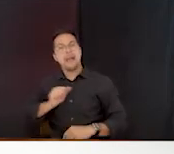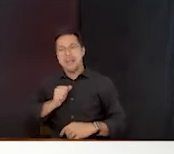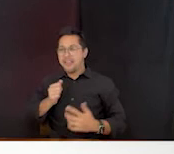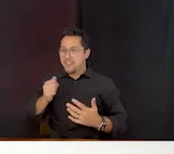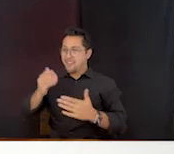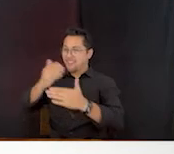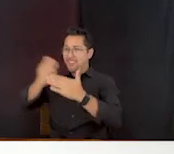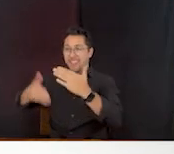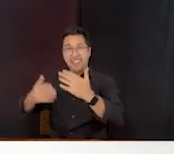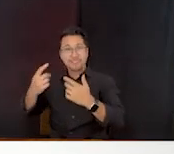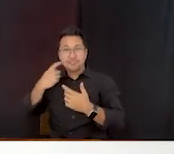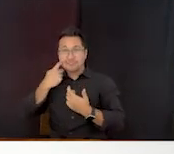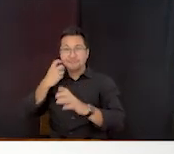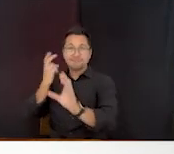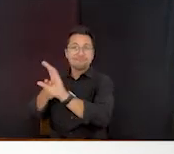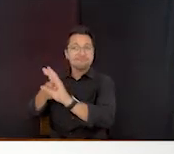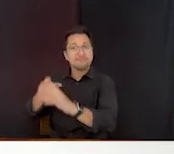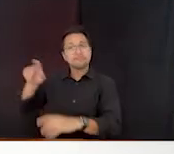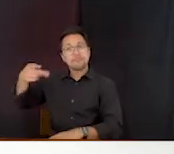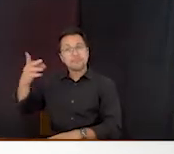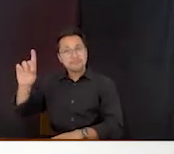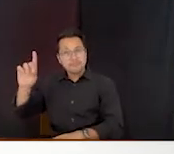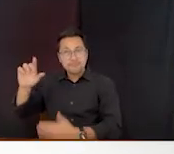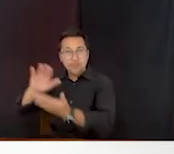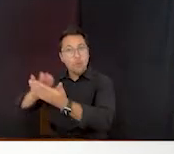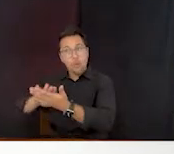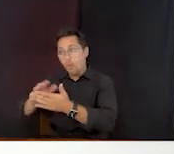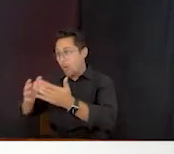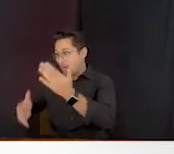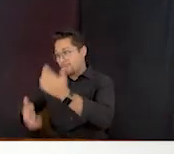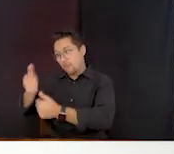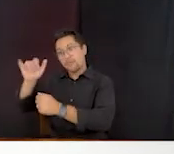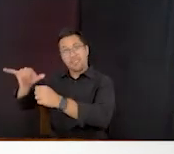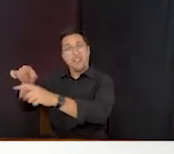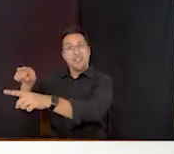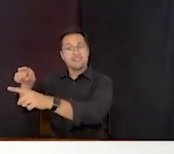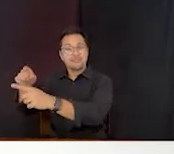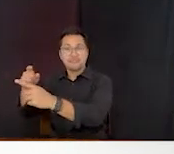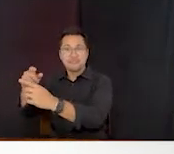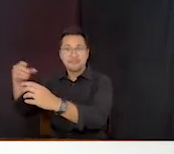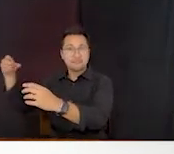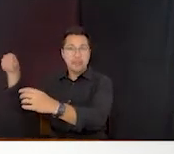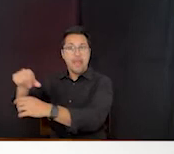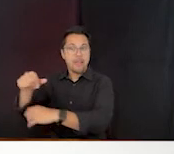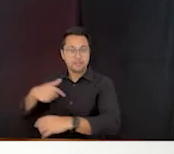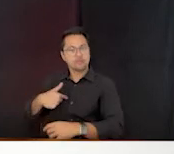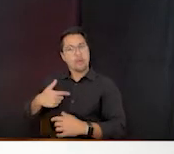day, I made it into grad school, and most of it's paid for. So at the end of the day, I'm thankful.